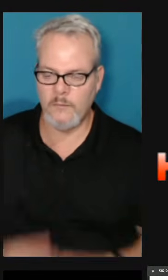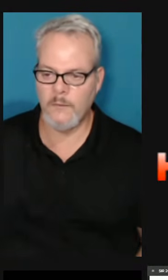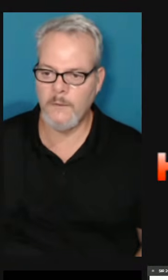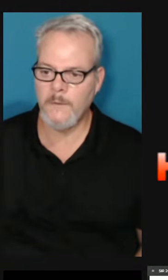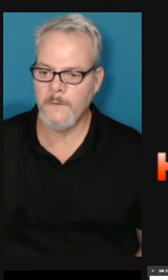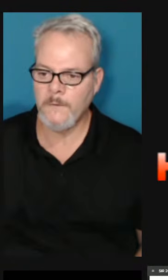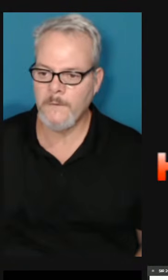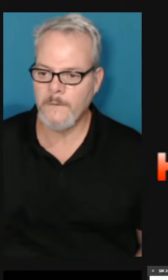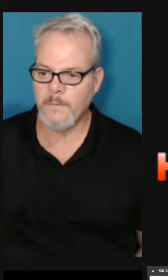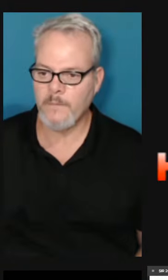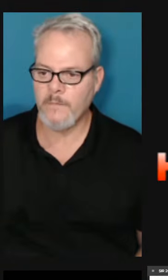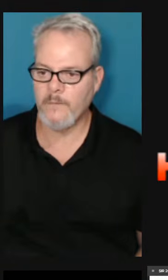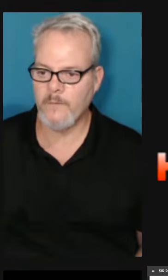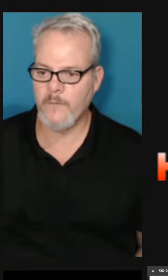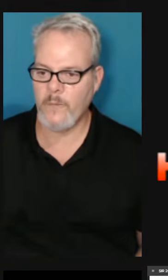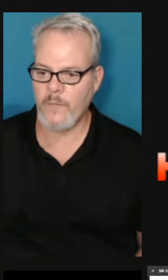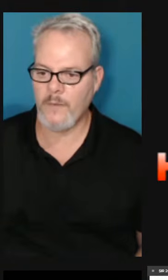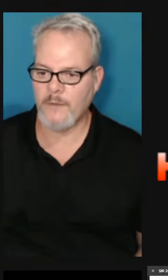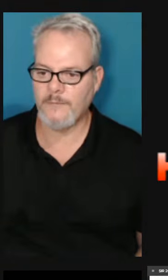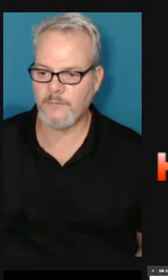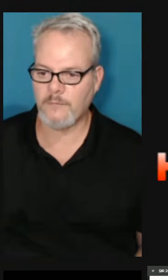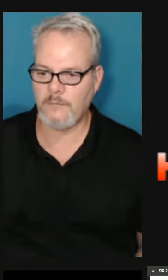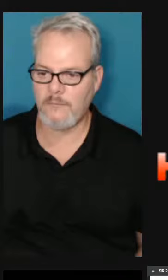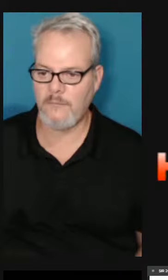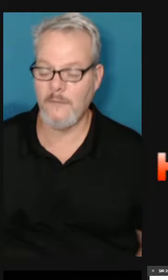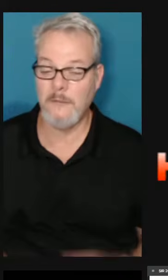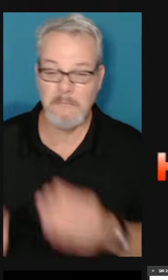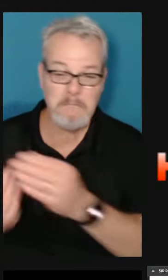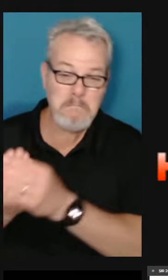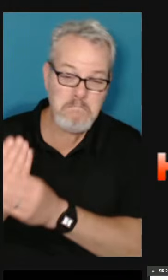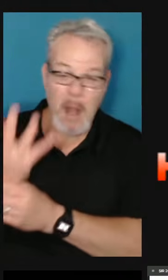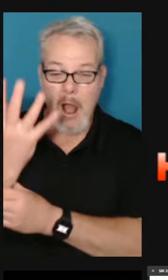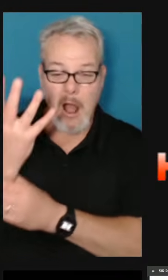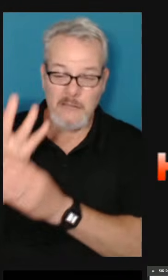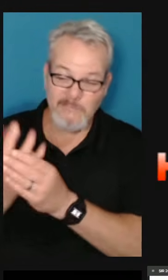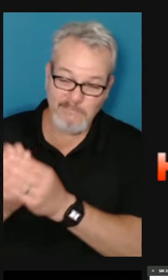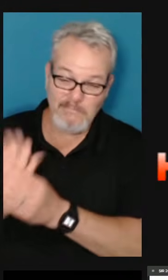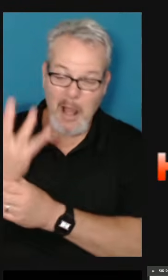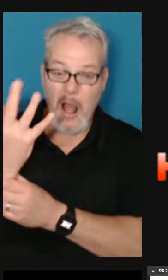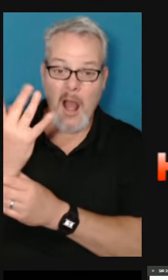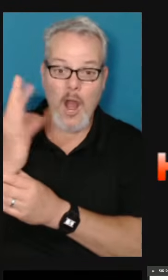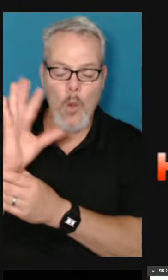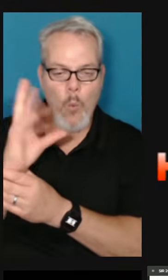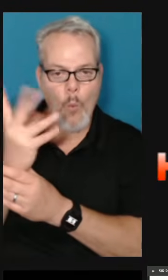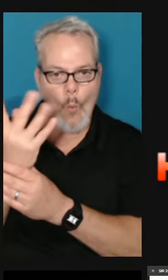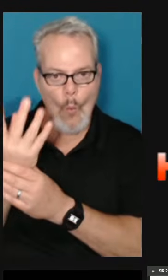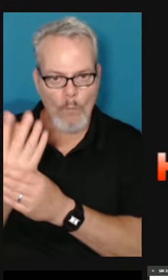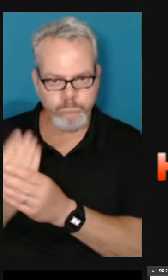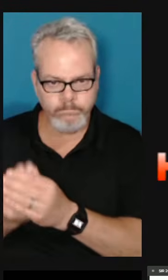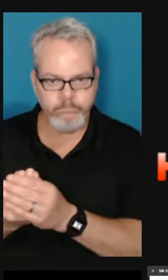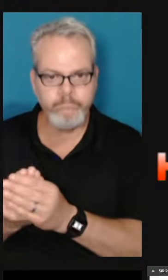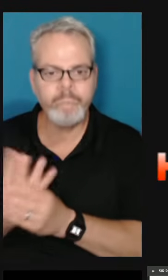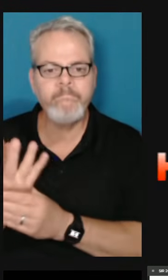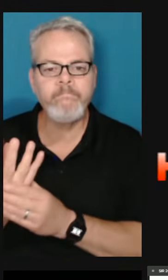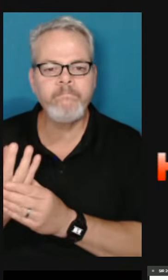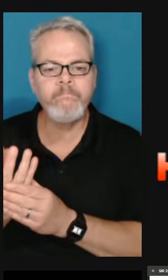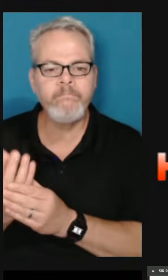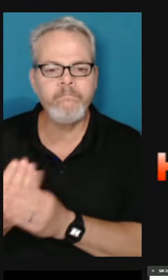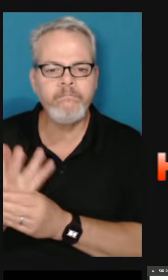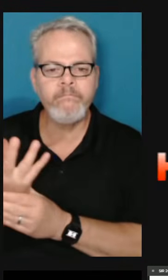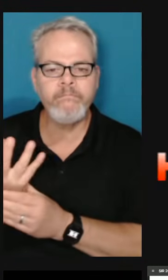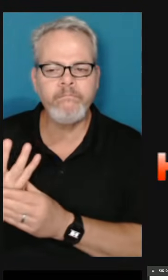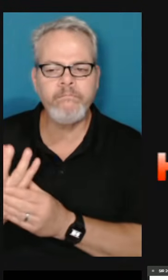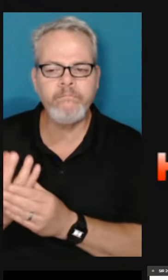that's how it looked during the jetting, and then it will return to this kind of view following an event here in episode 46, for example. So we've